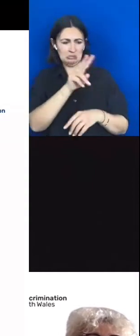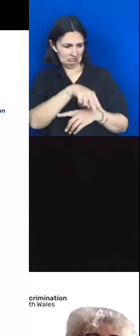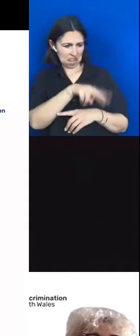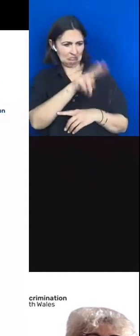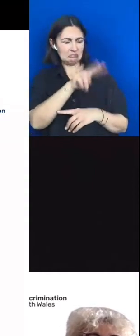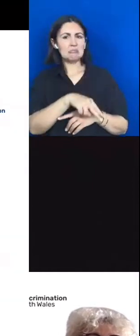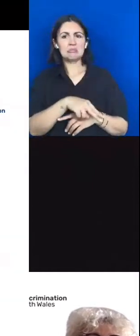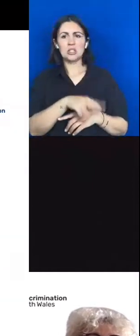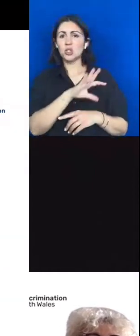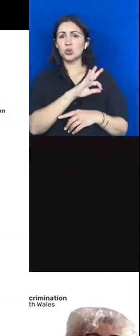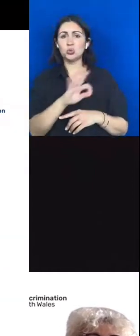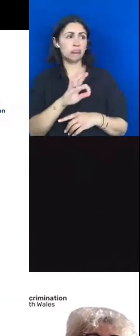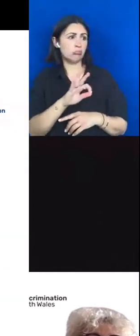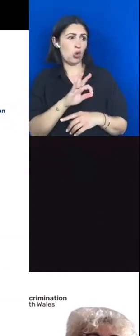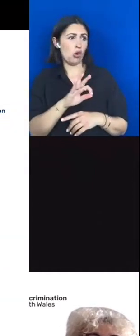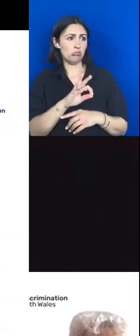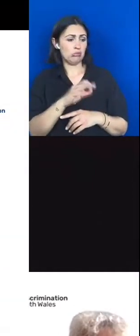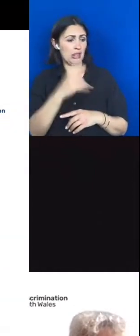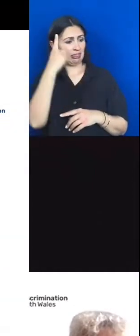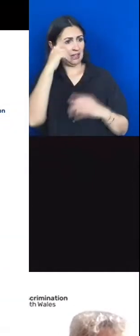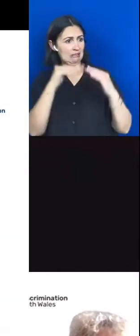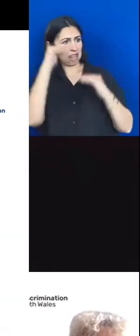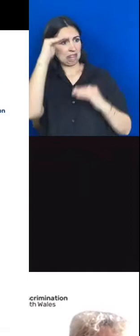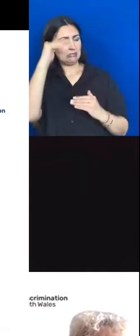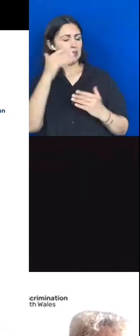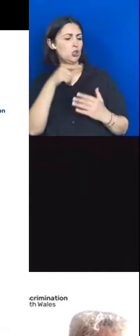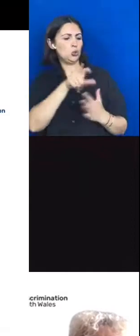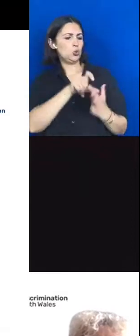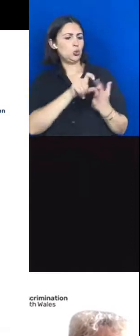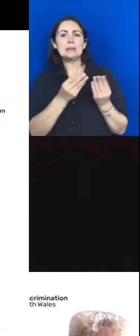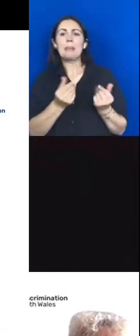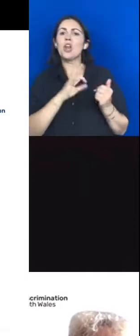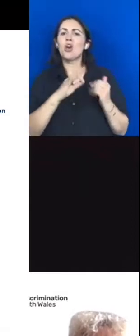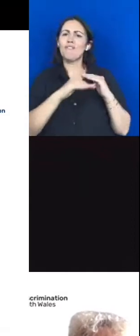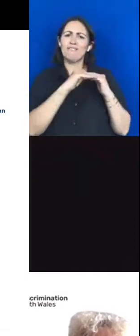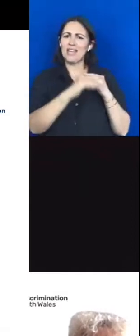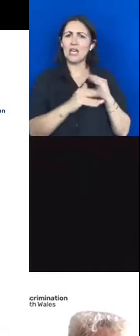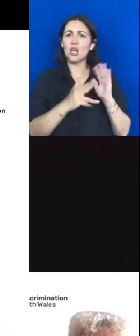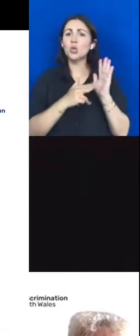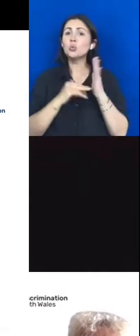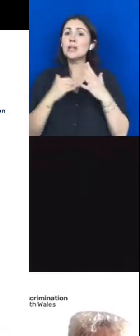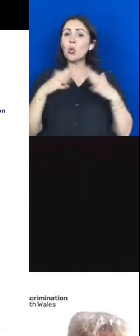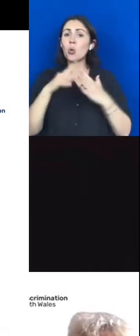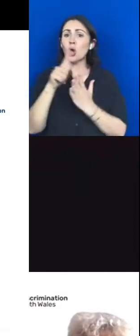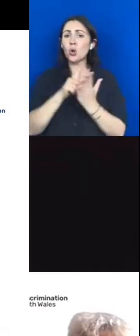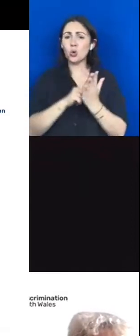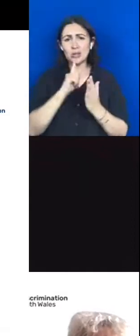or they are assumed to have that is protected by New South Wales law.